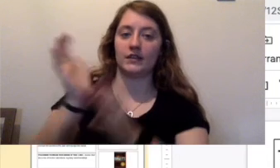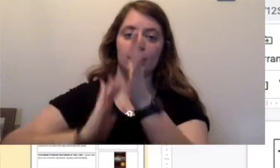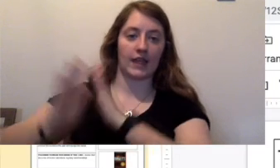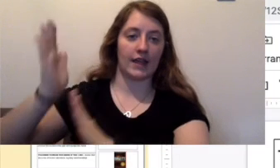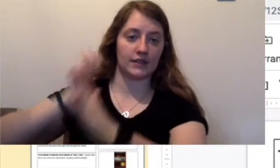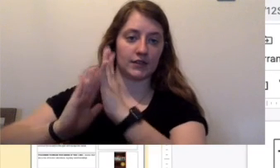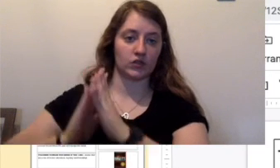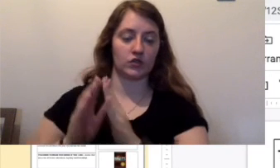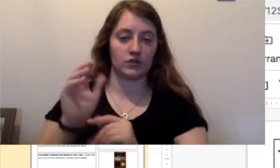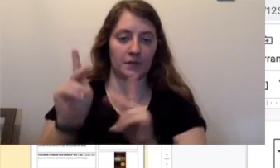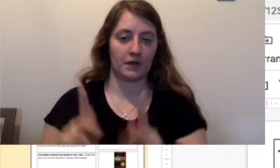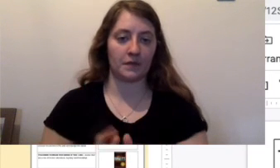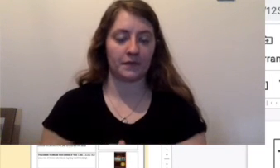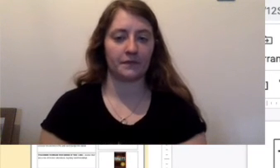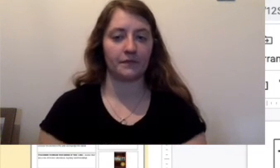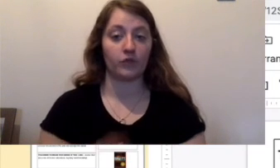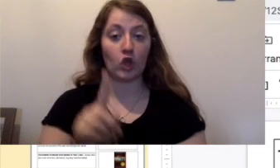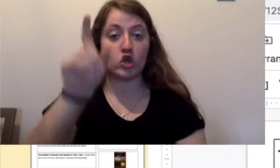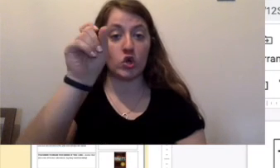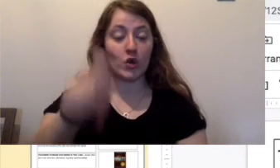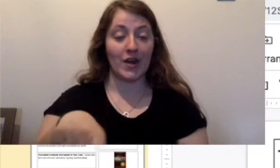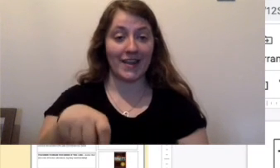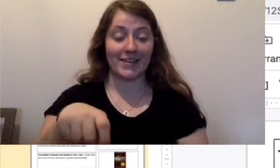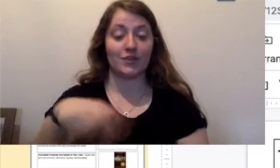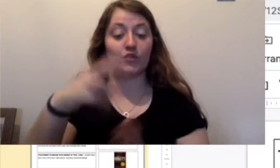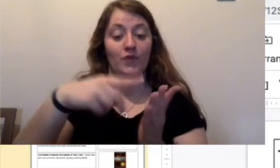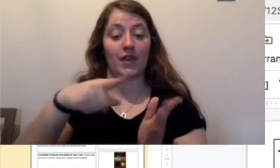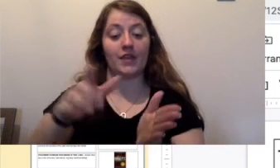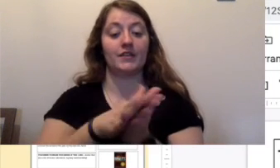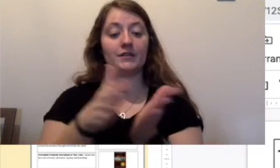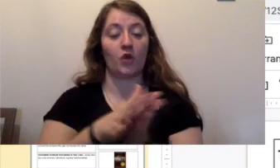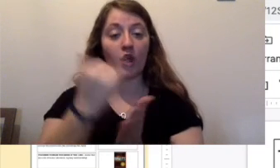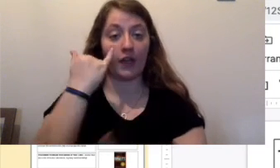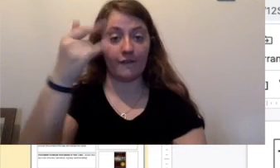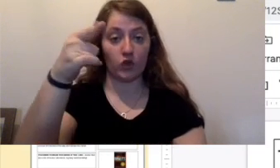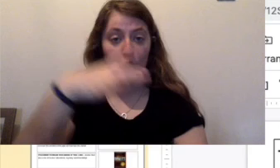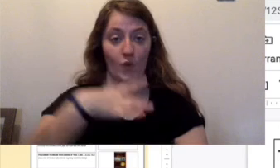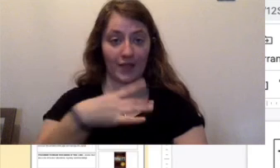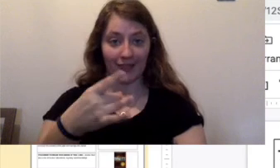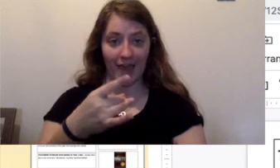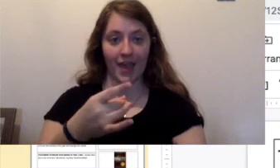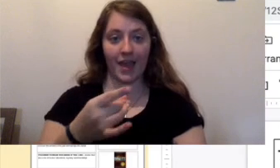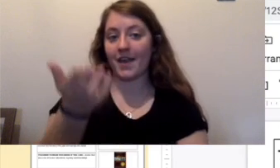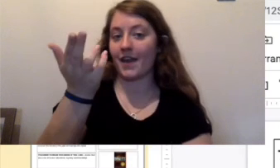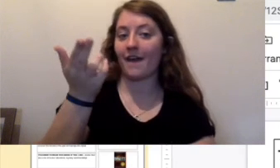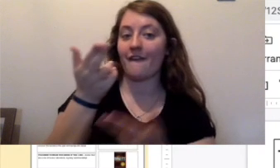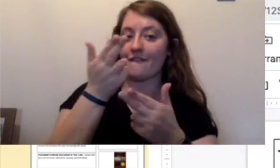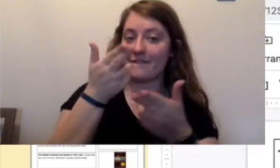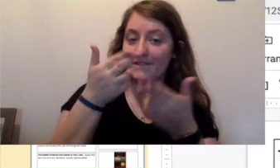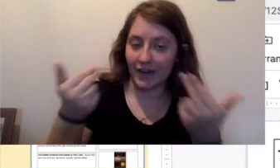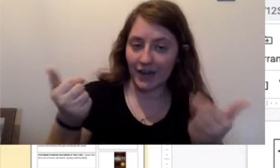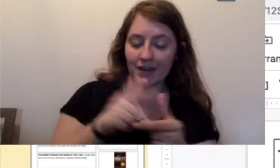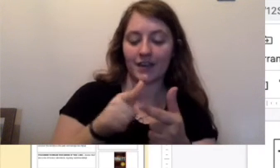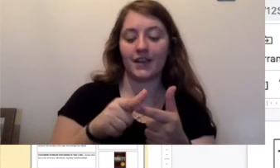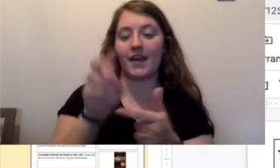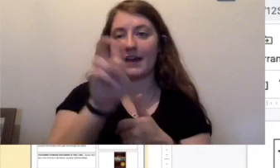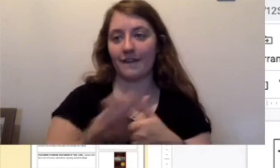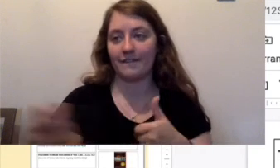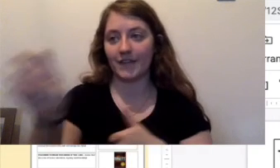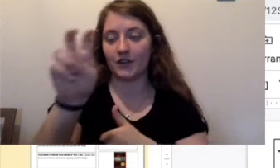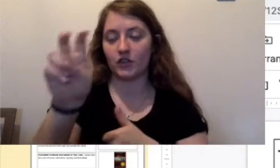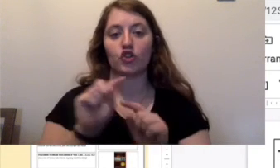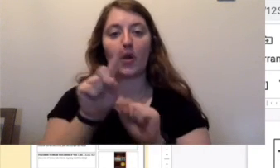You need to read this book if you like books that are a mix of humor, adventure, mystery, and